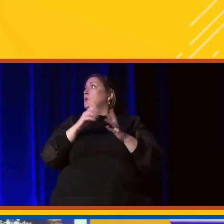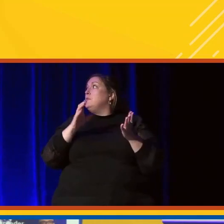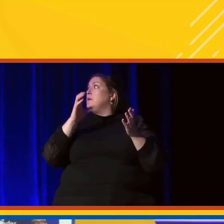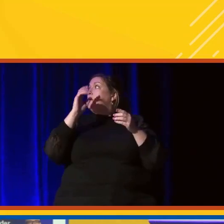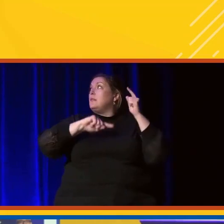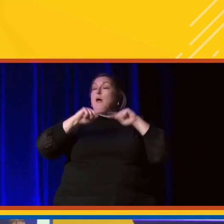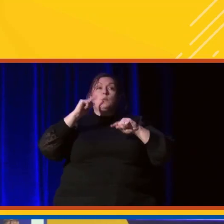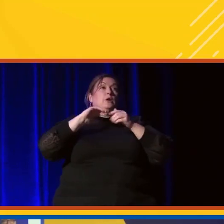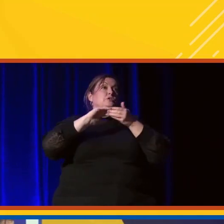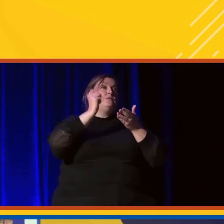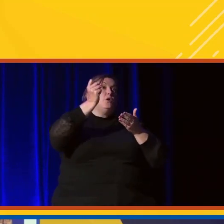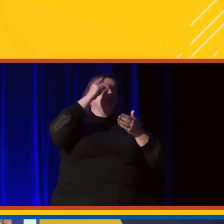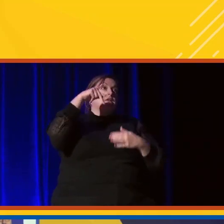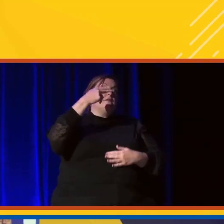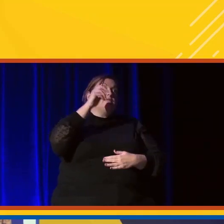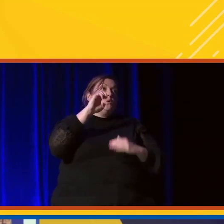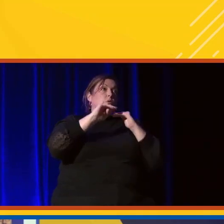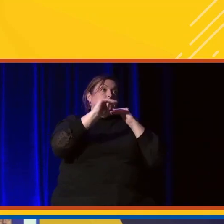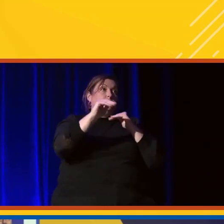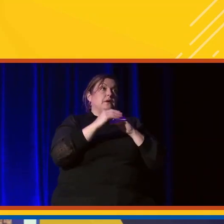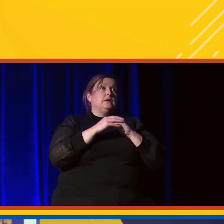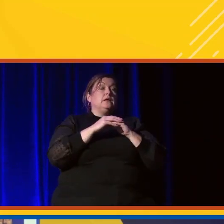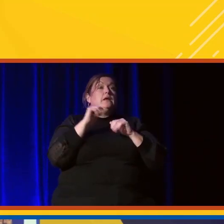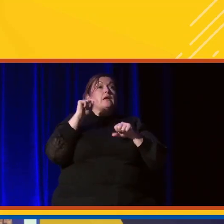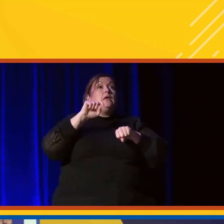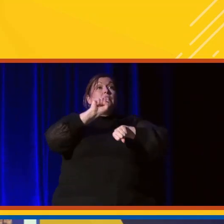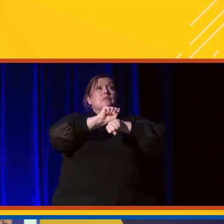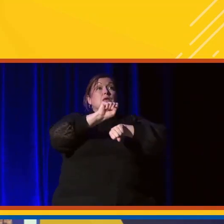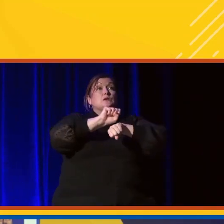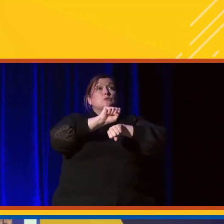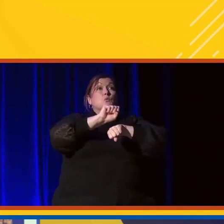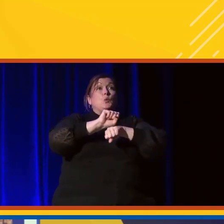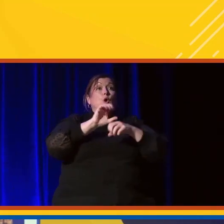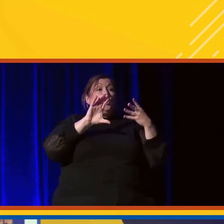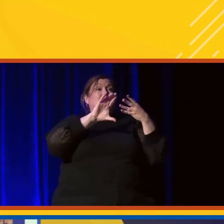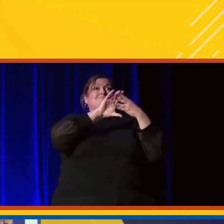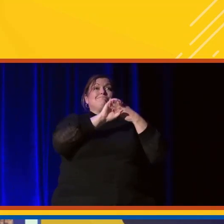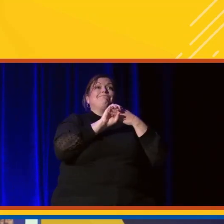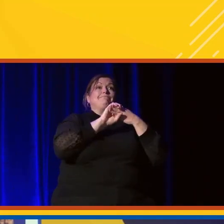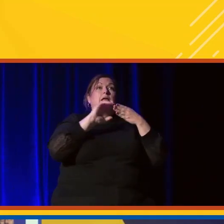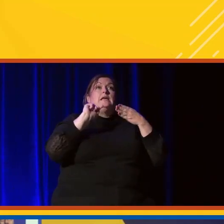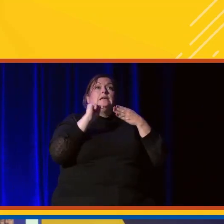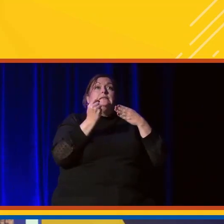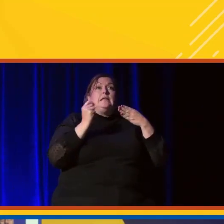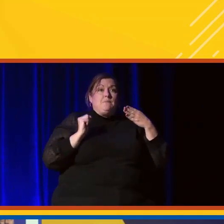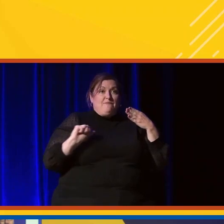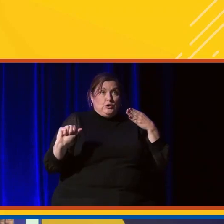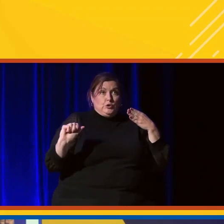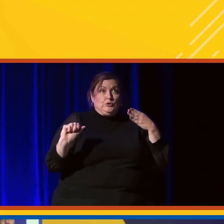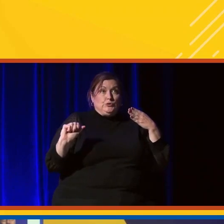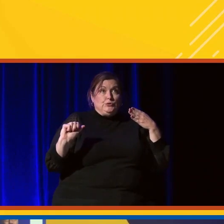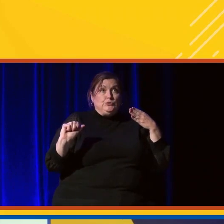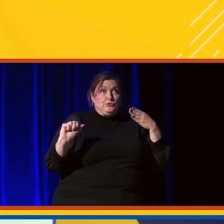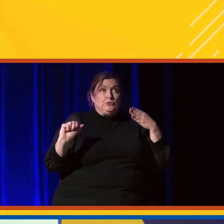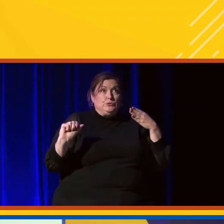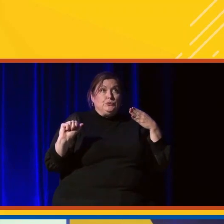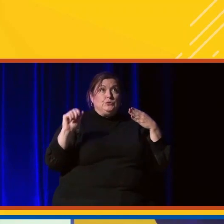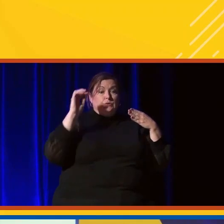understanding photostability. This work is entirely a team effort,